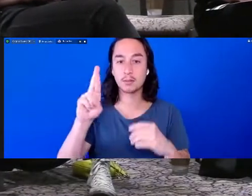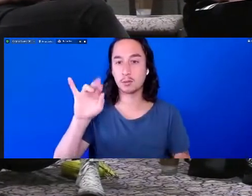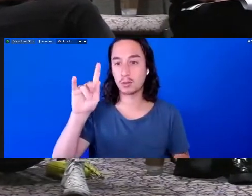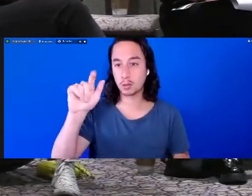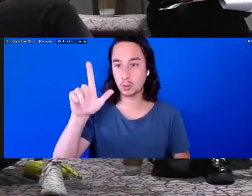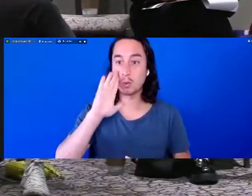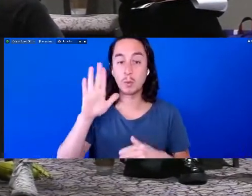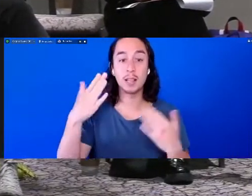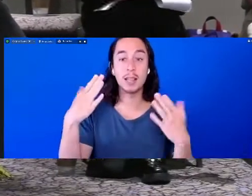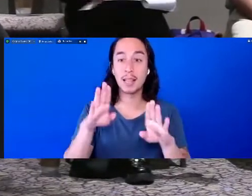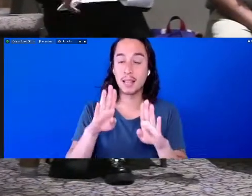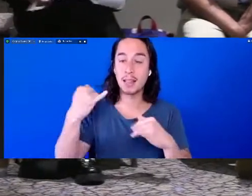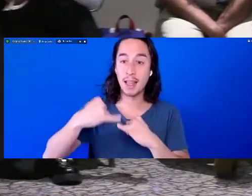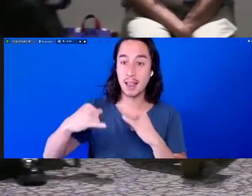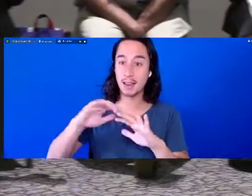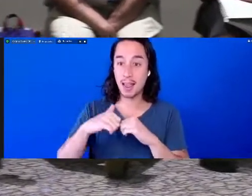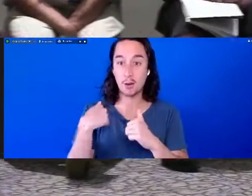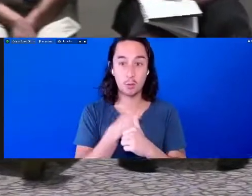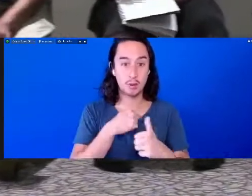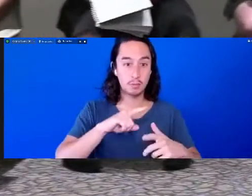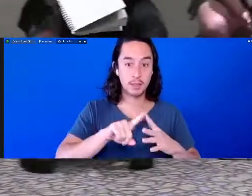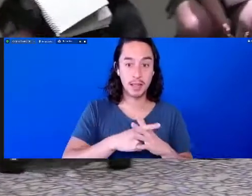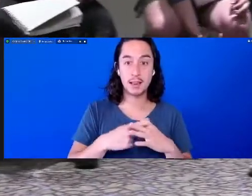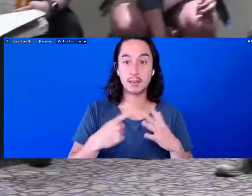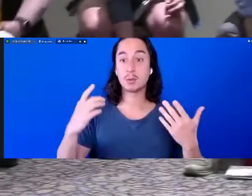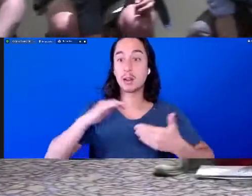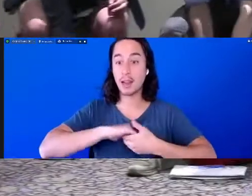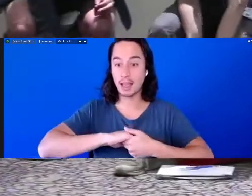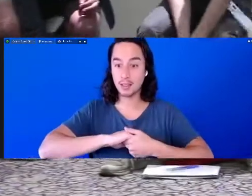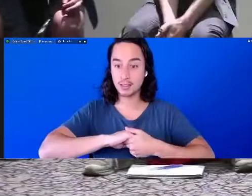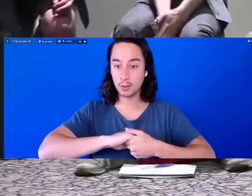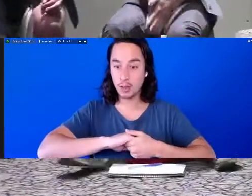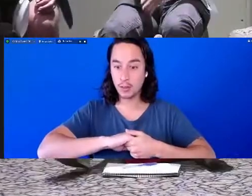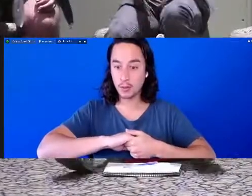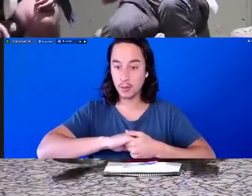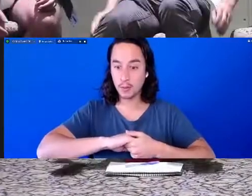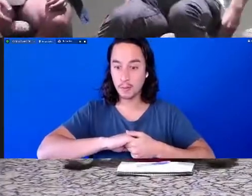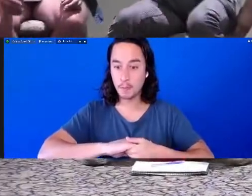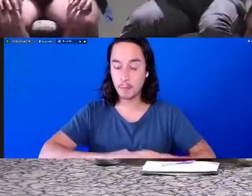began, with our hands together.